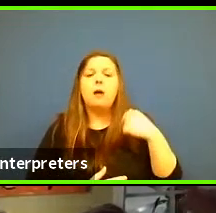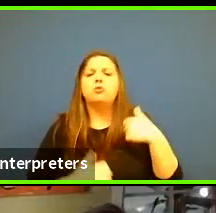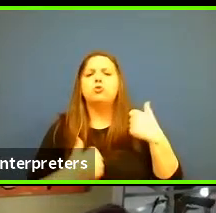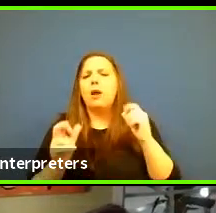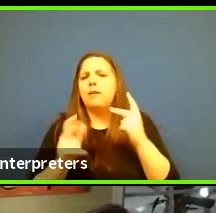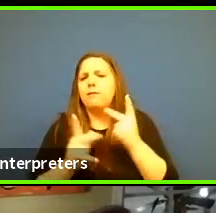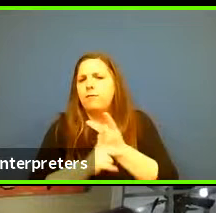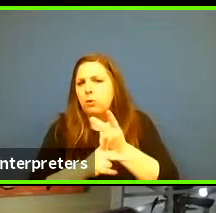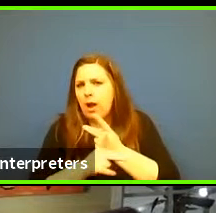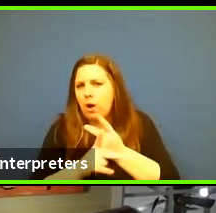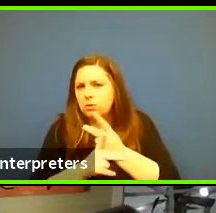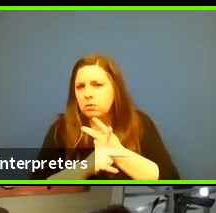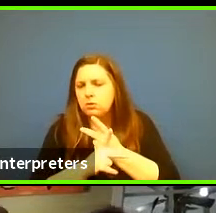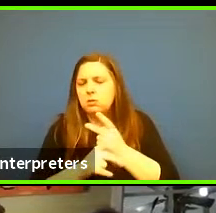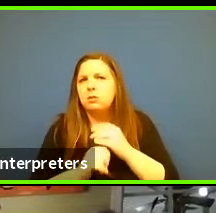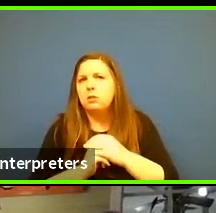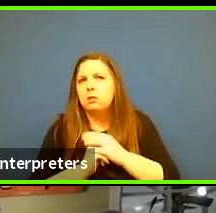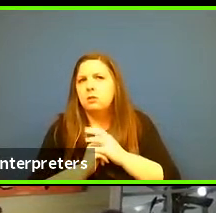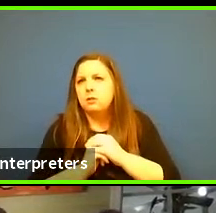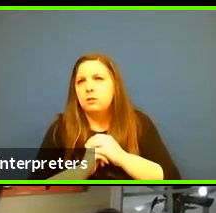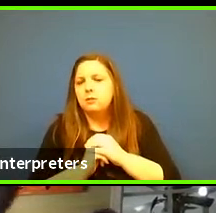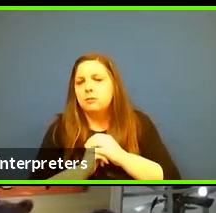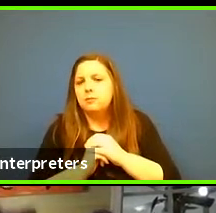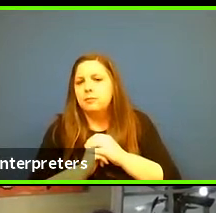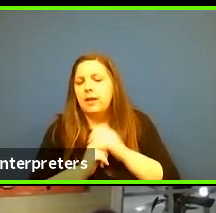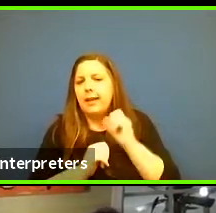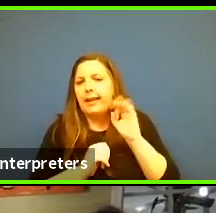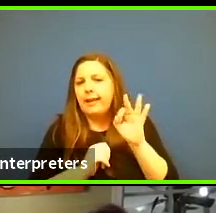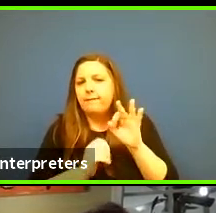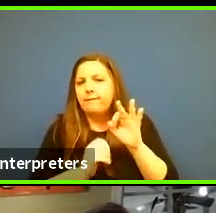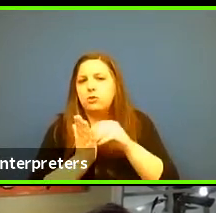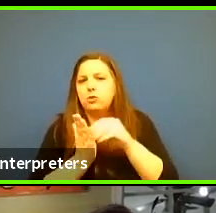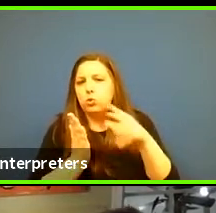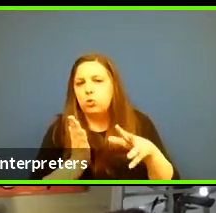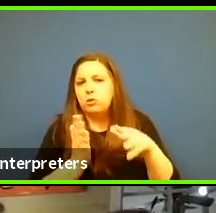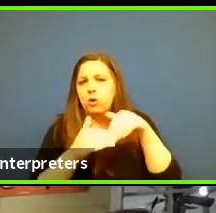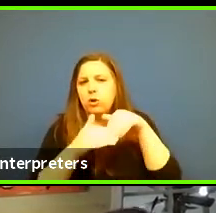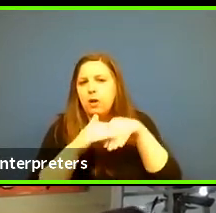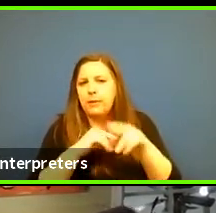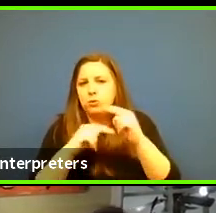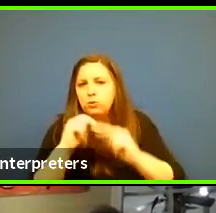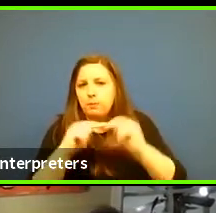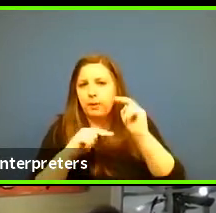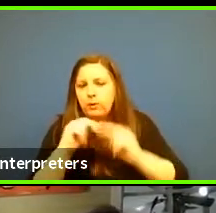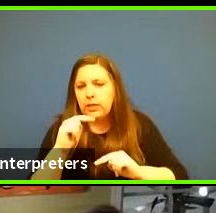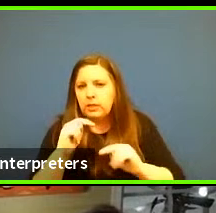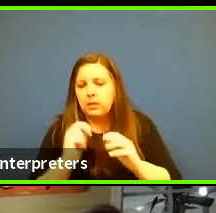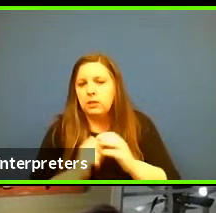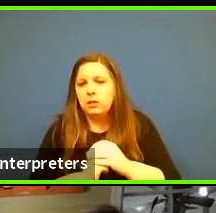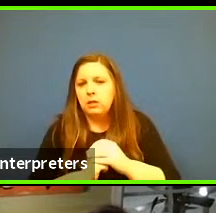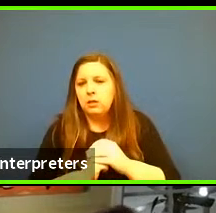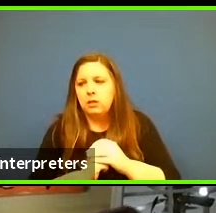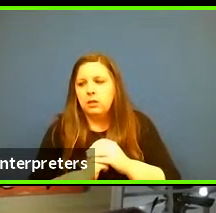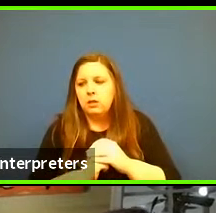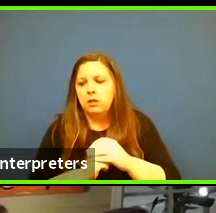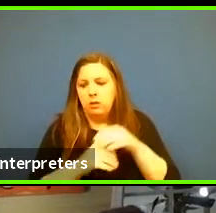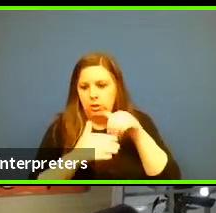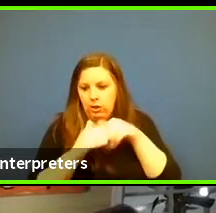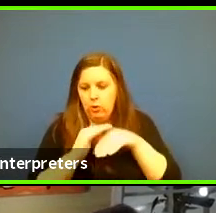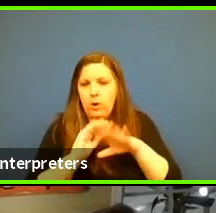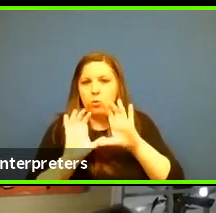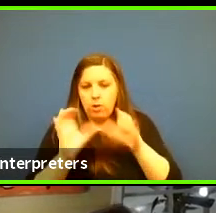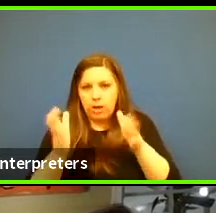out, presumably, if the students are coming into the building, they're going into the